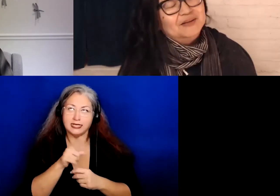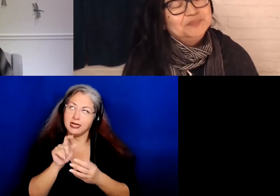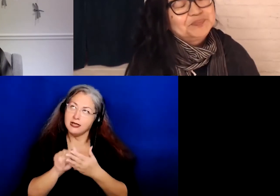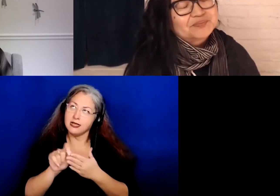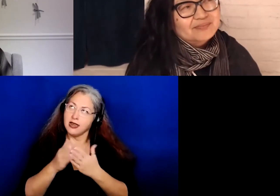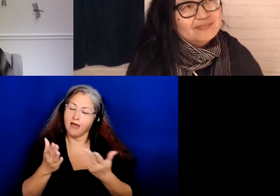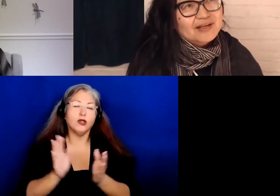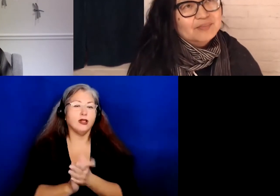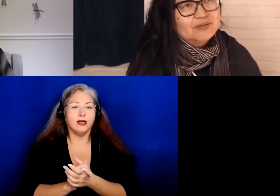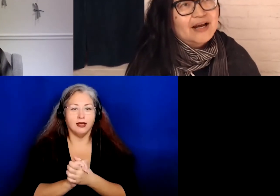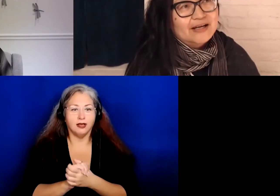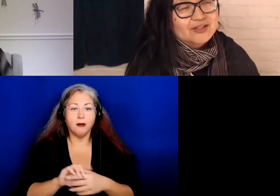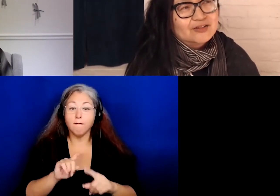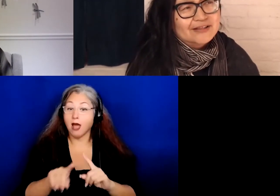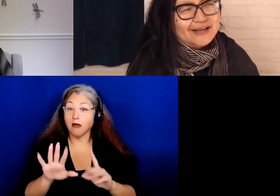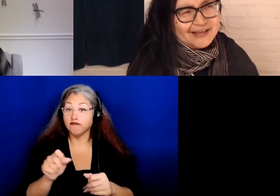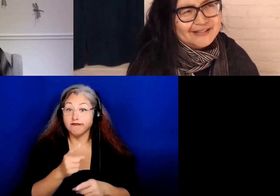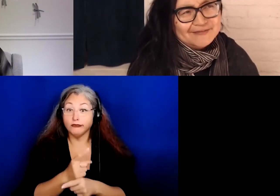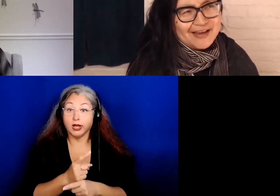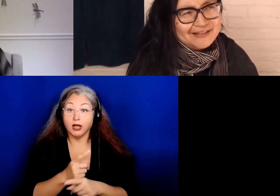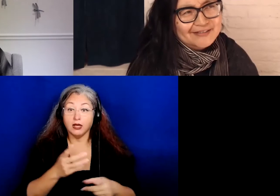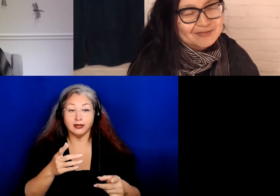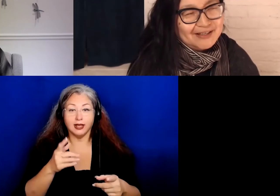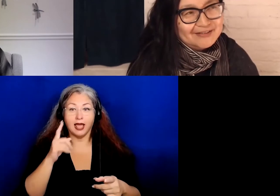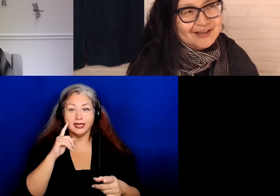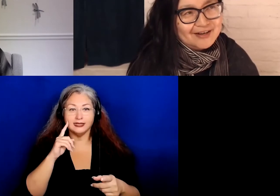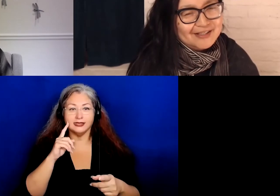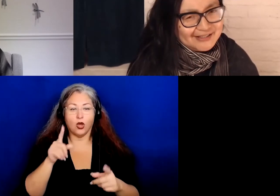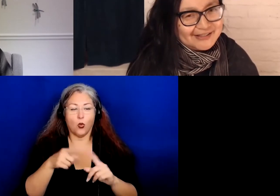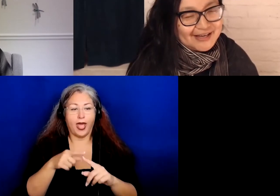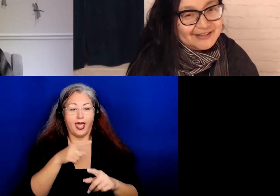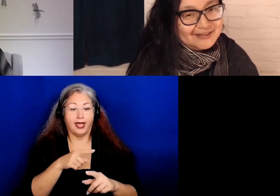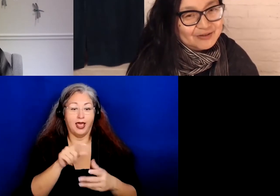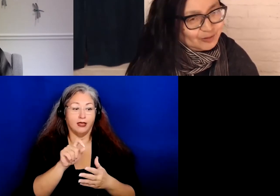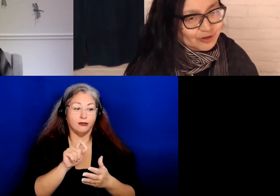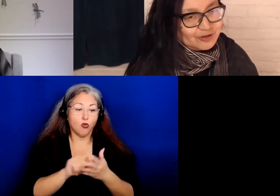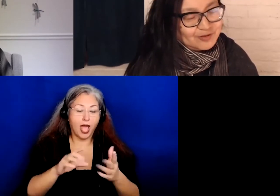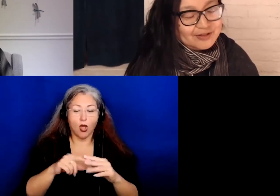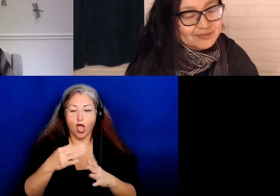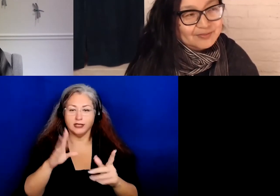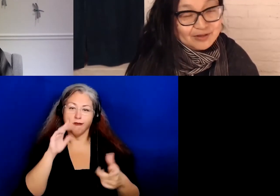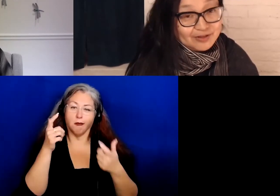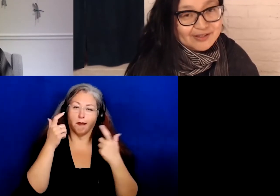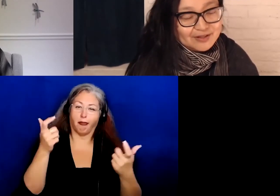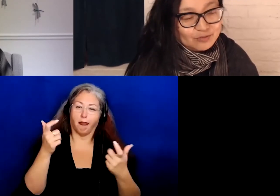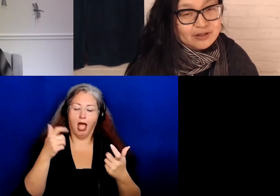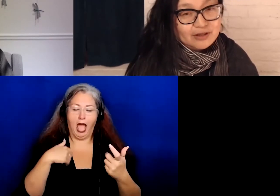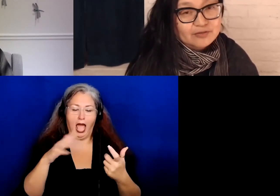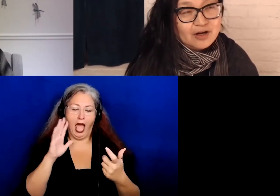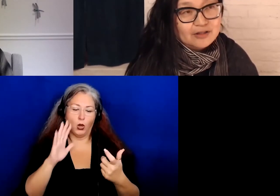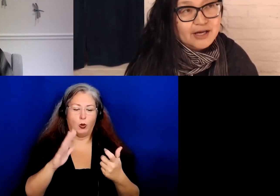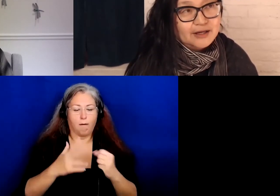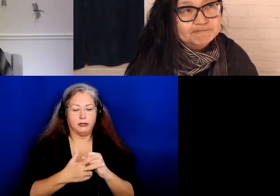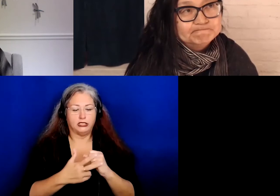But right, it's certainly I guess the vanity of the writer and the artist is that, you're going to preserve this, whatever it is that you're working